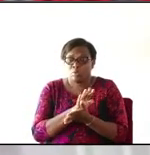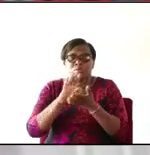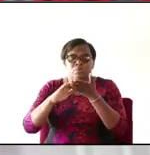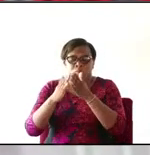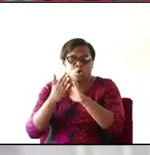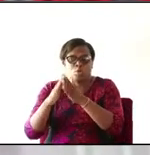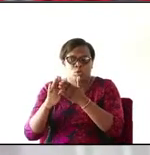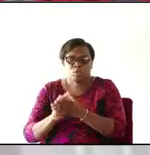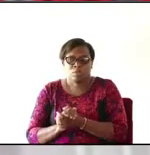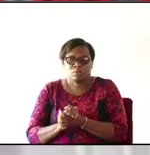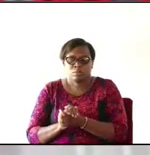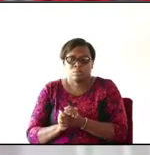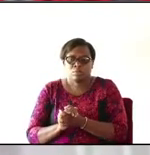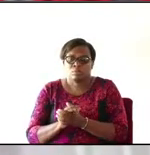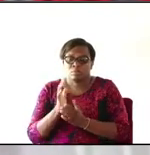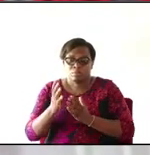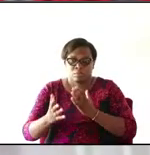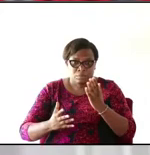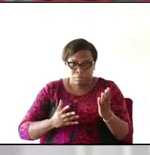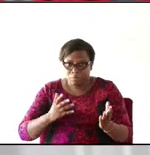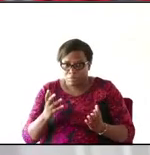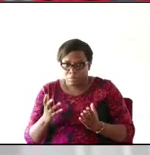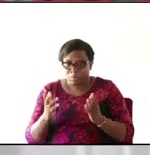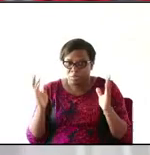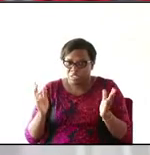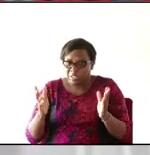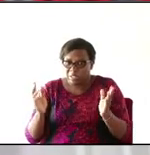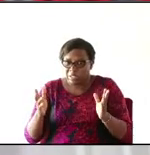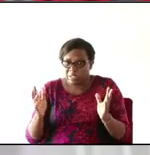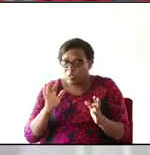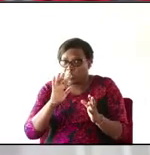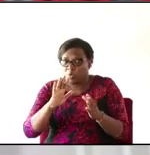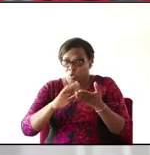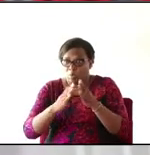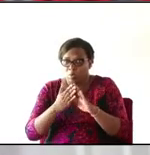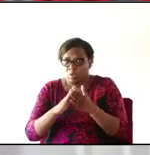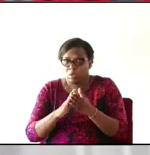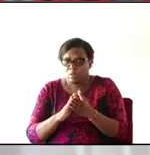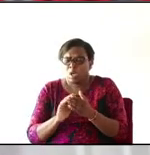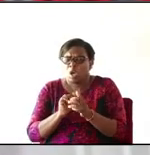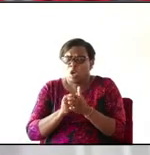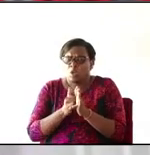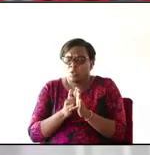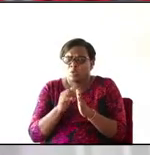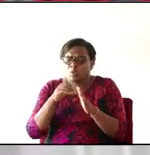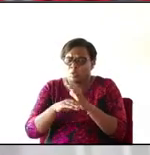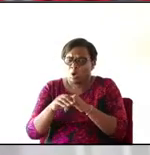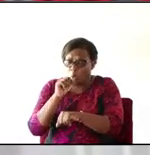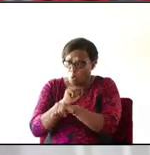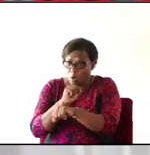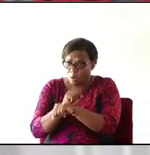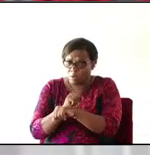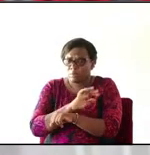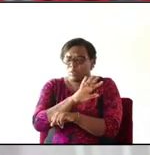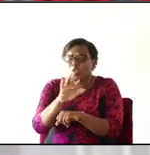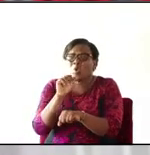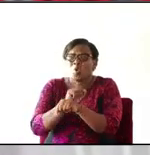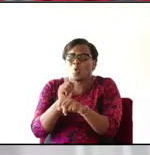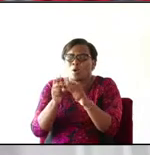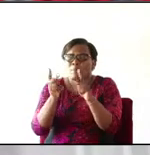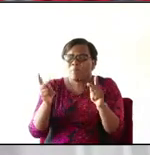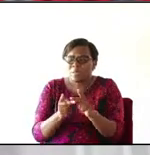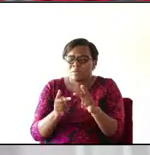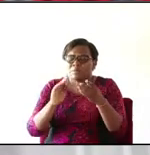community. Engage your school. That's your community. I want to say to those of you in the workplace, your workplace is